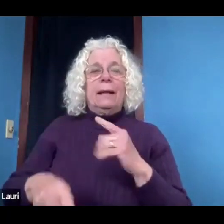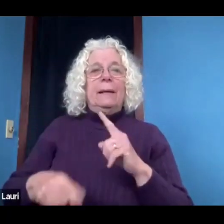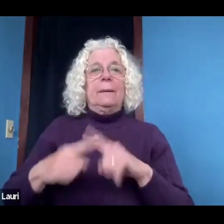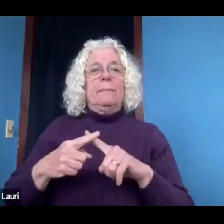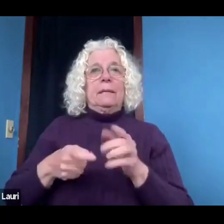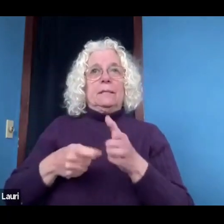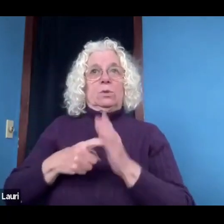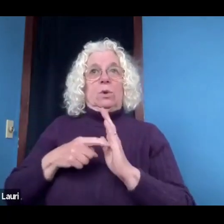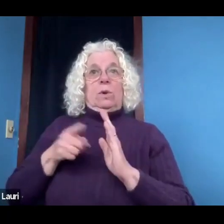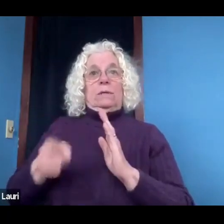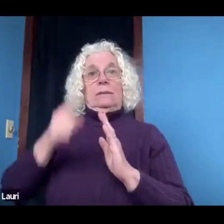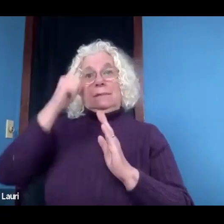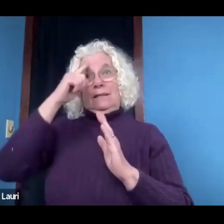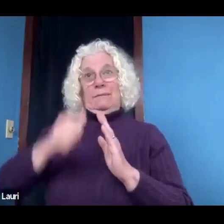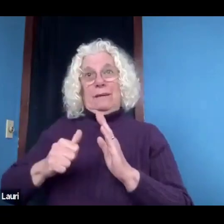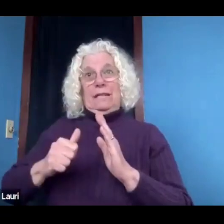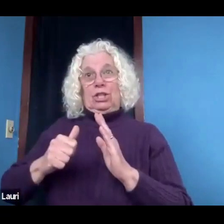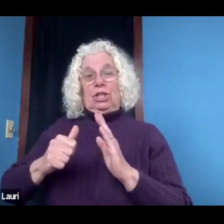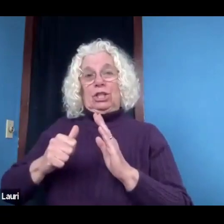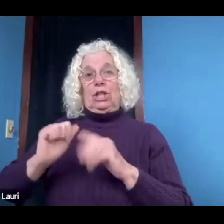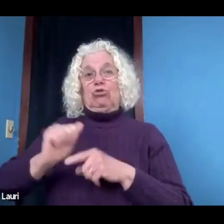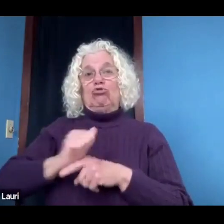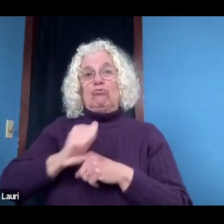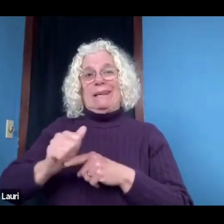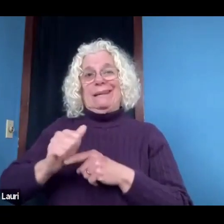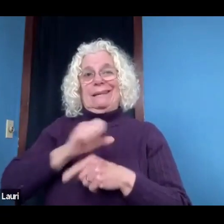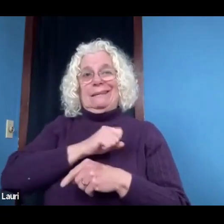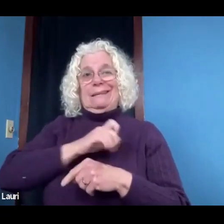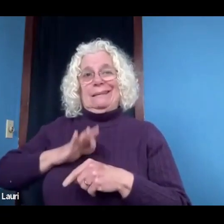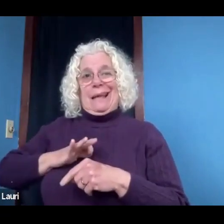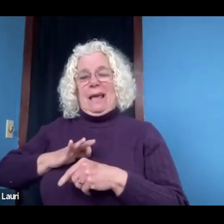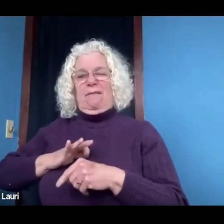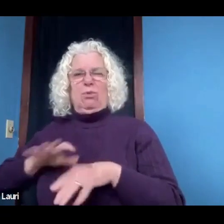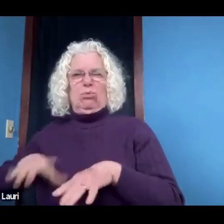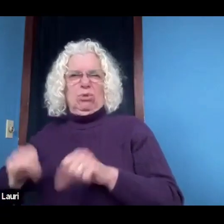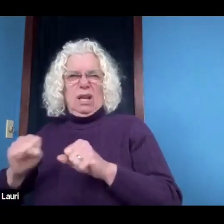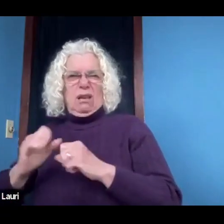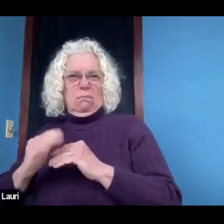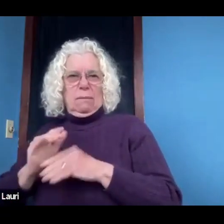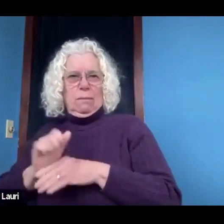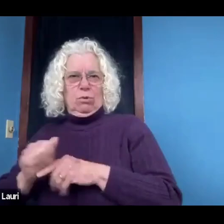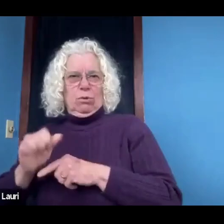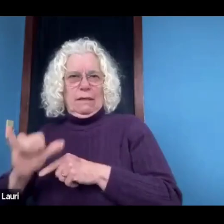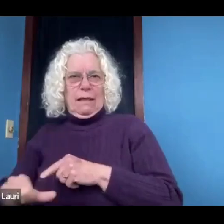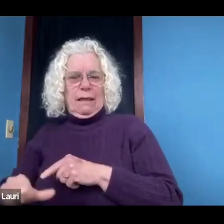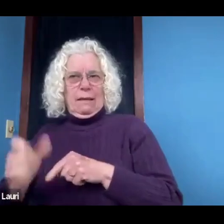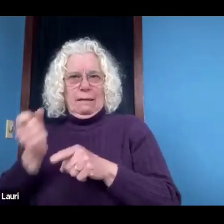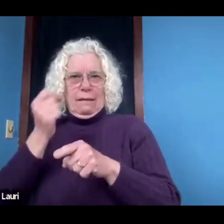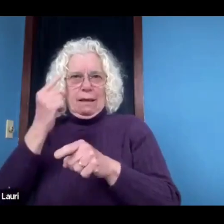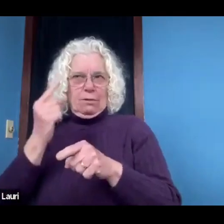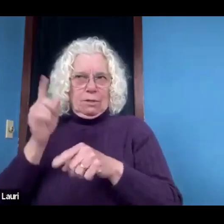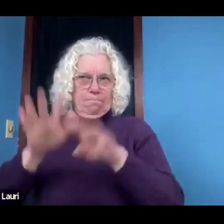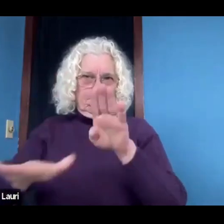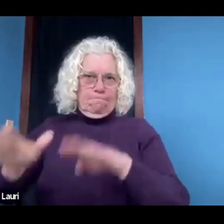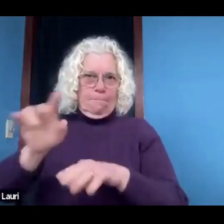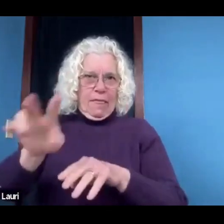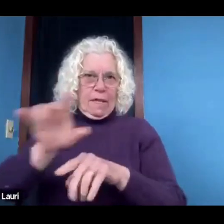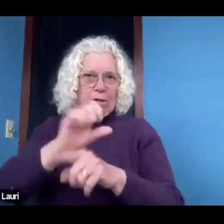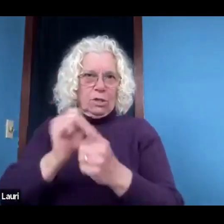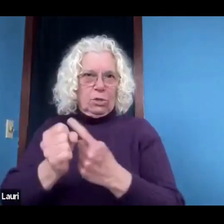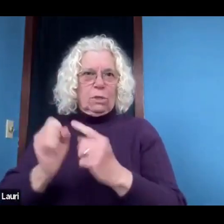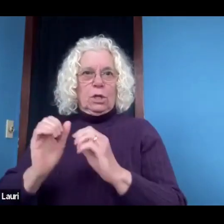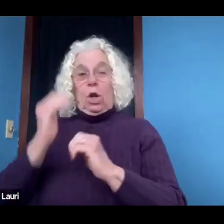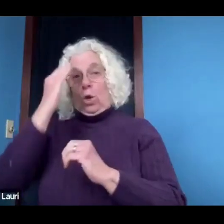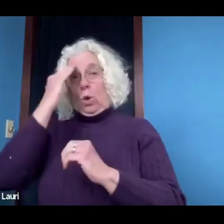to have dementia-trained staff, so individuals who complete the minimum training required under state law and have knowledge and ability about how